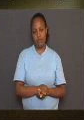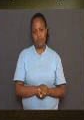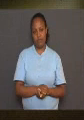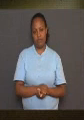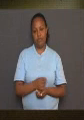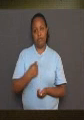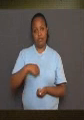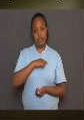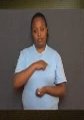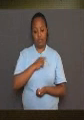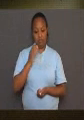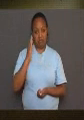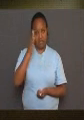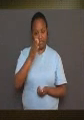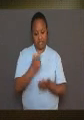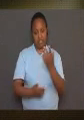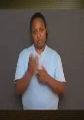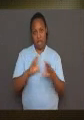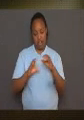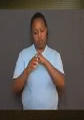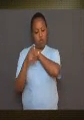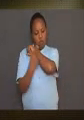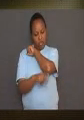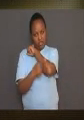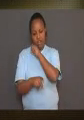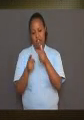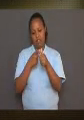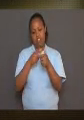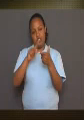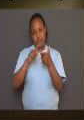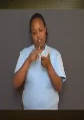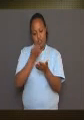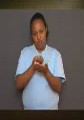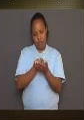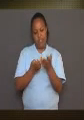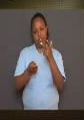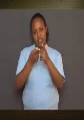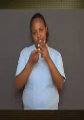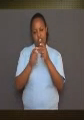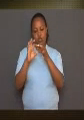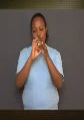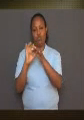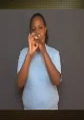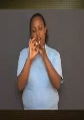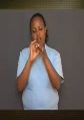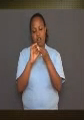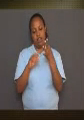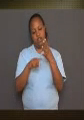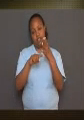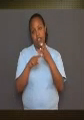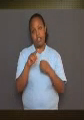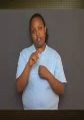We will discuss political, economic, social,